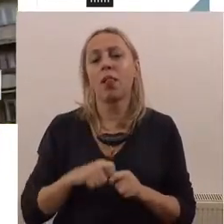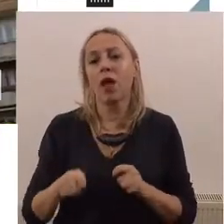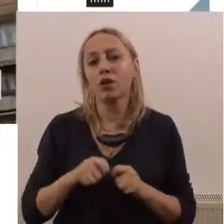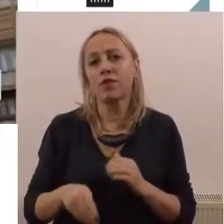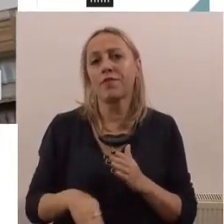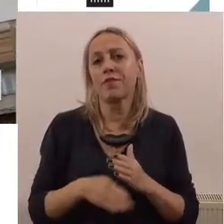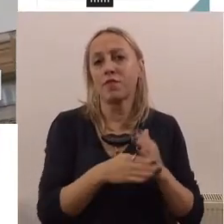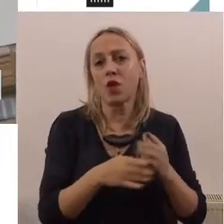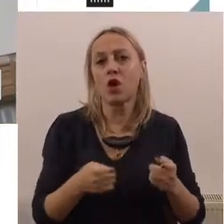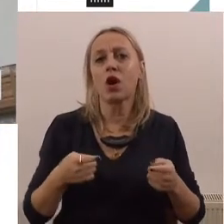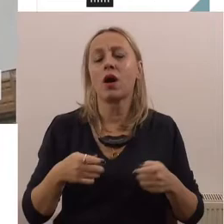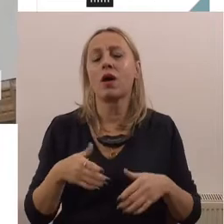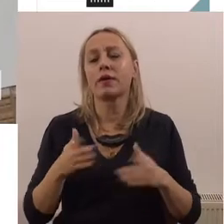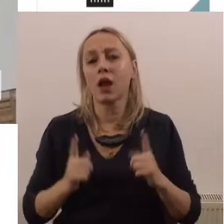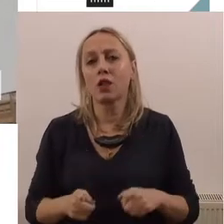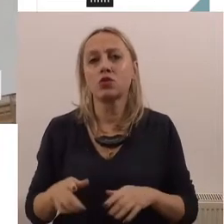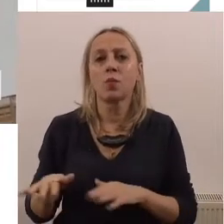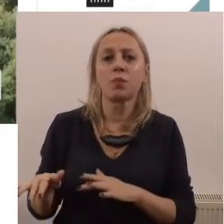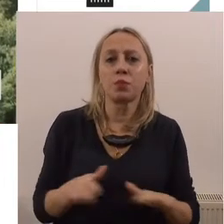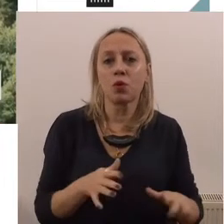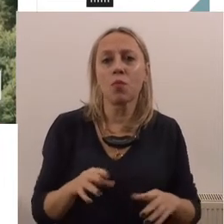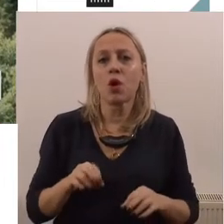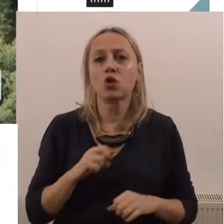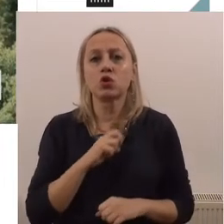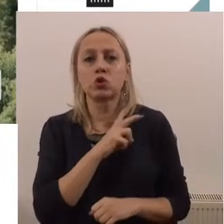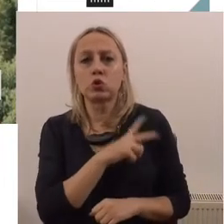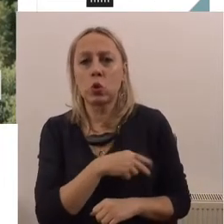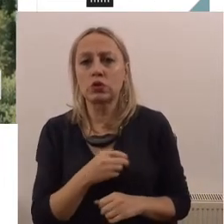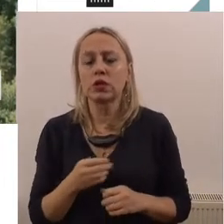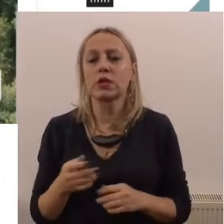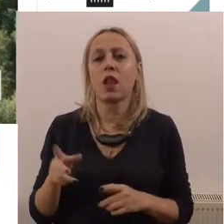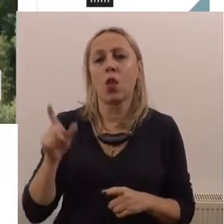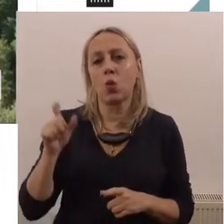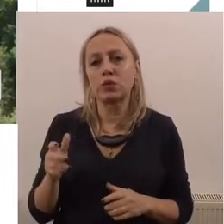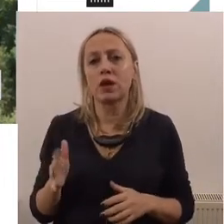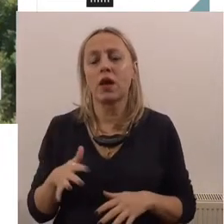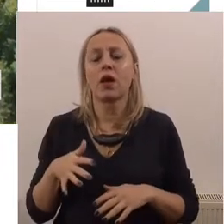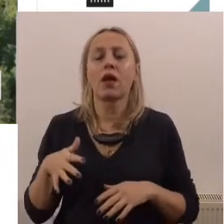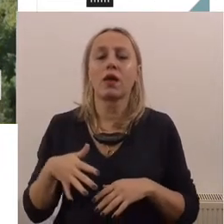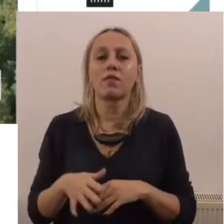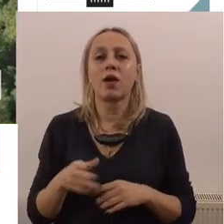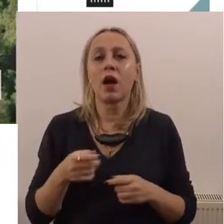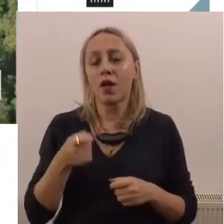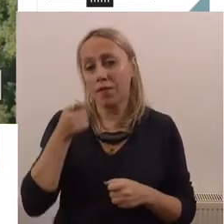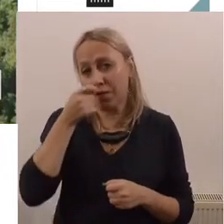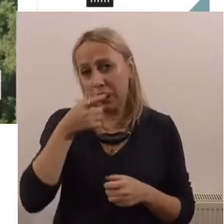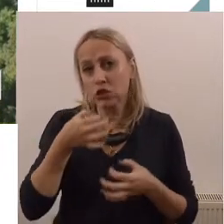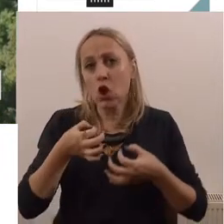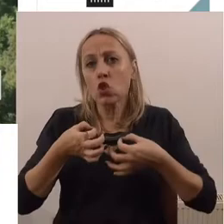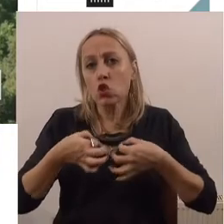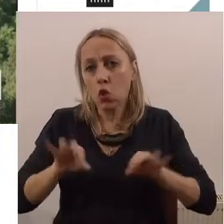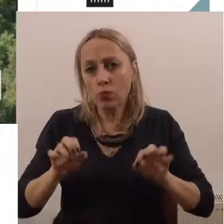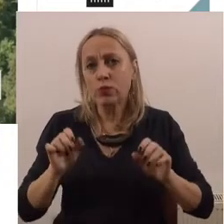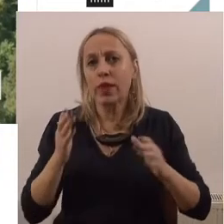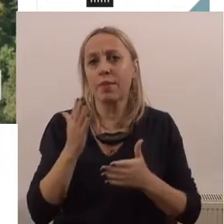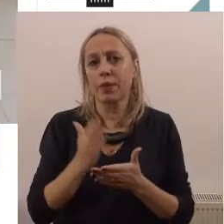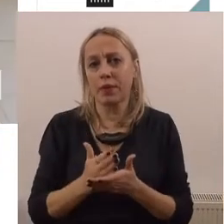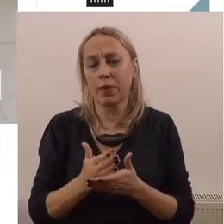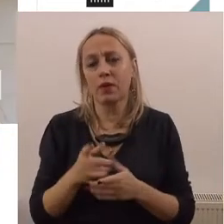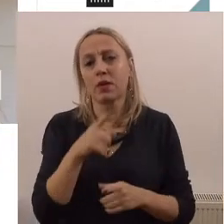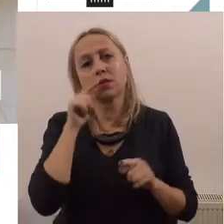Charity Foundation has been implementing a project aimed to socialize people with disabilities entitled